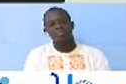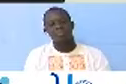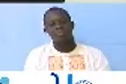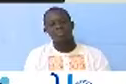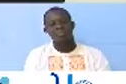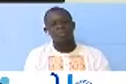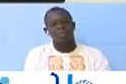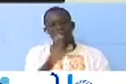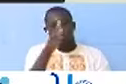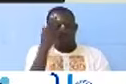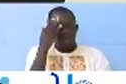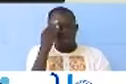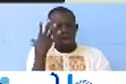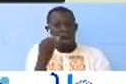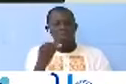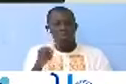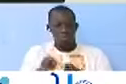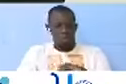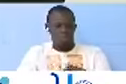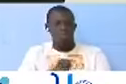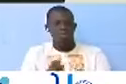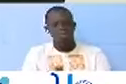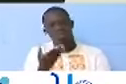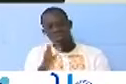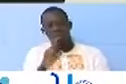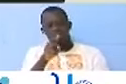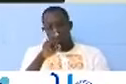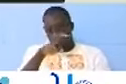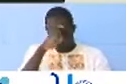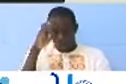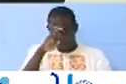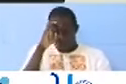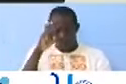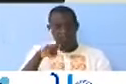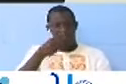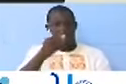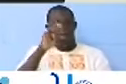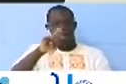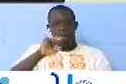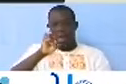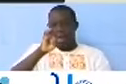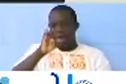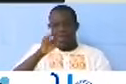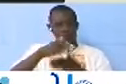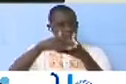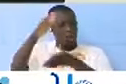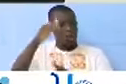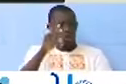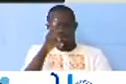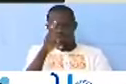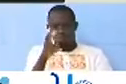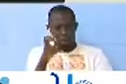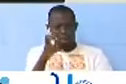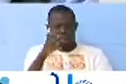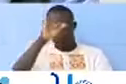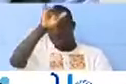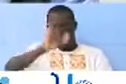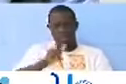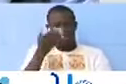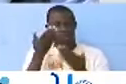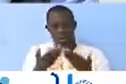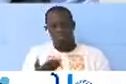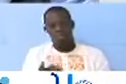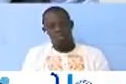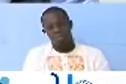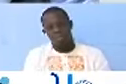Do you know up to how long? It looks like you've been working for the NIA for more than 20 years now. Amulun dam fela ko I tata do ko la NIA membira